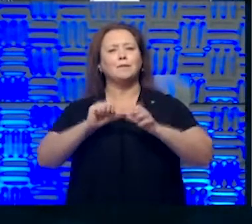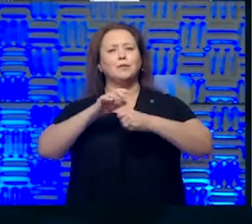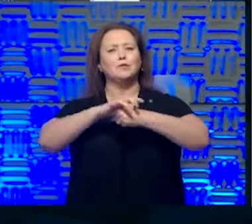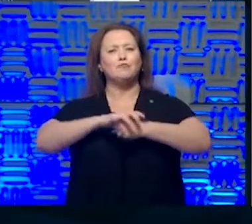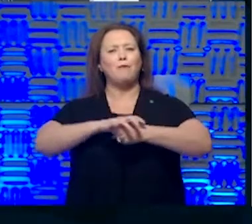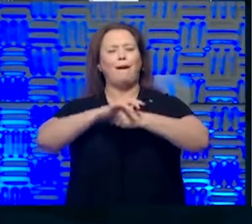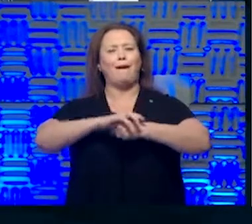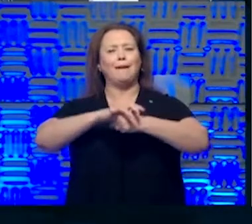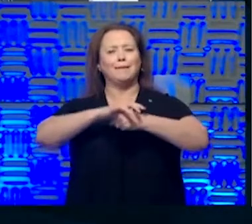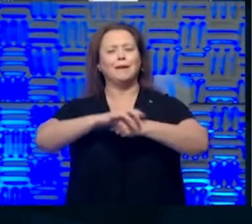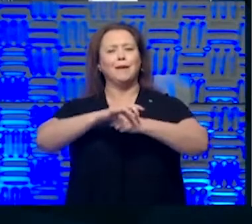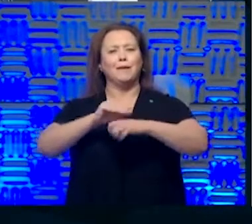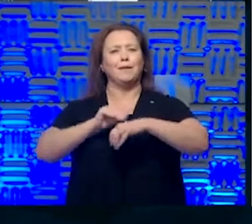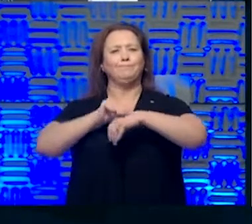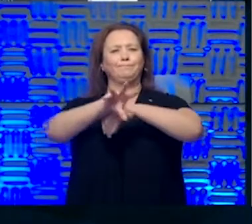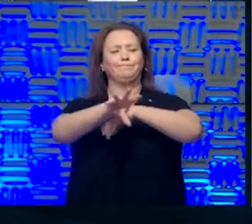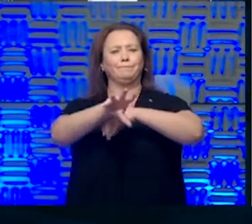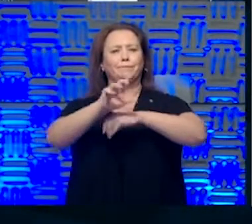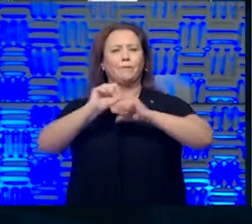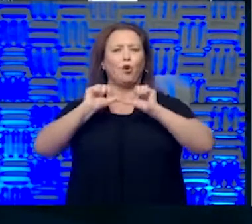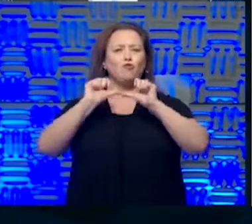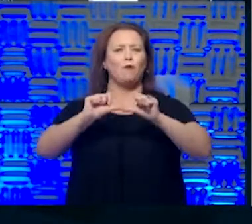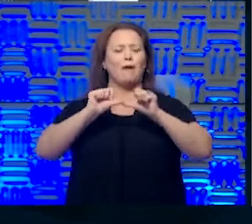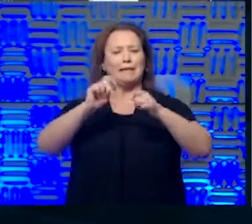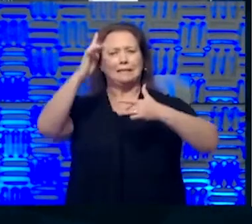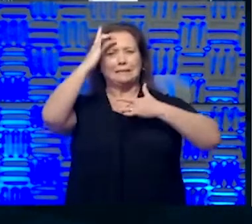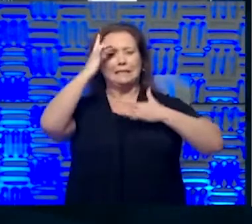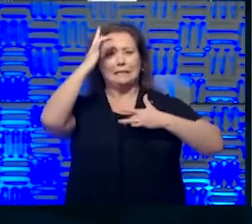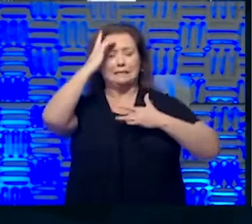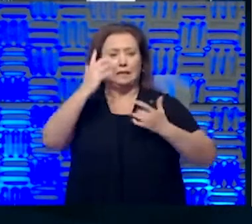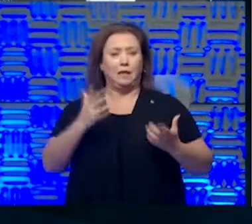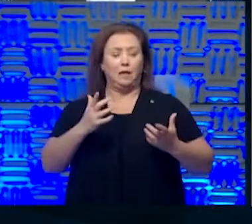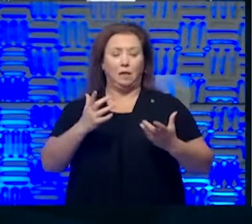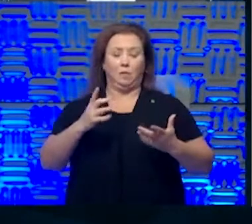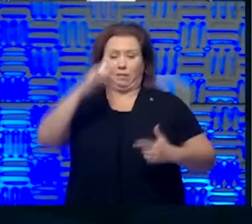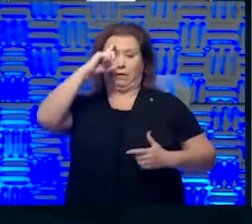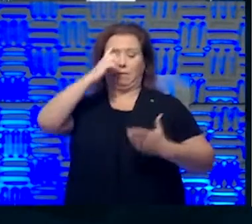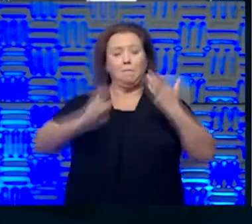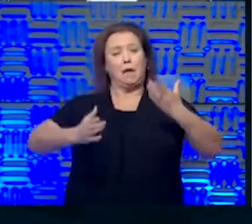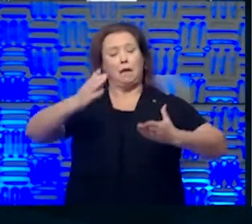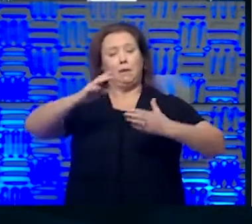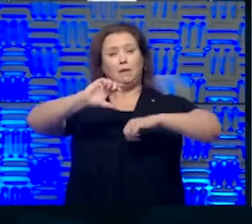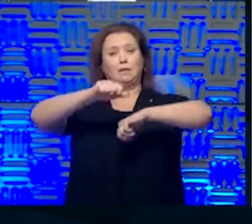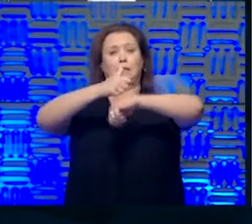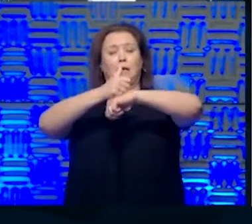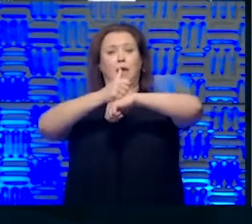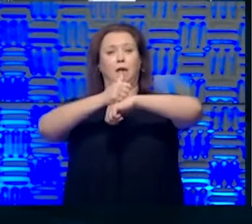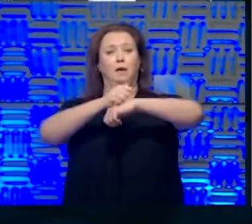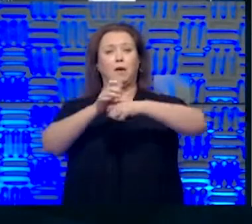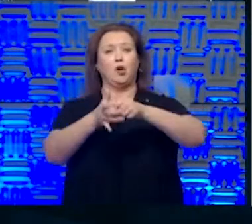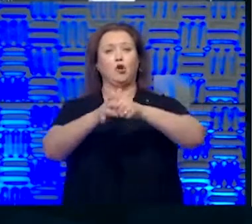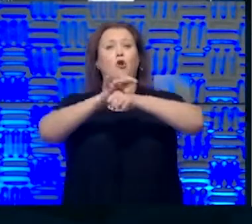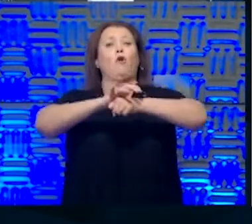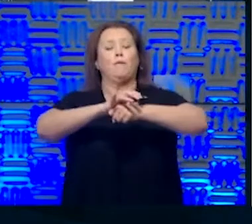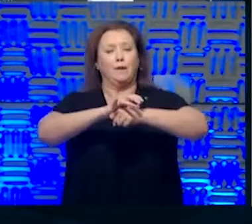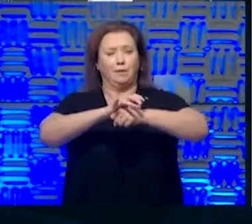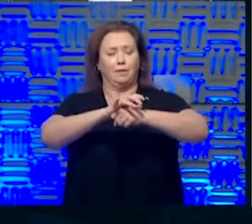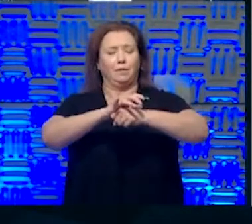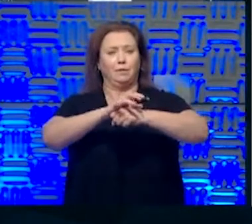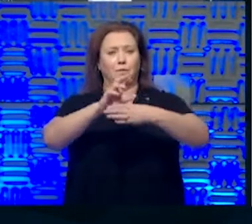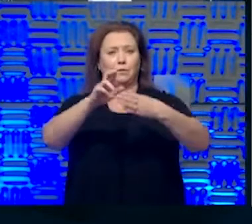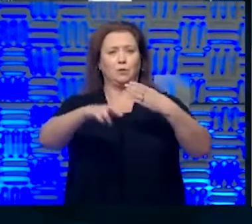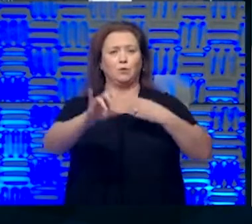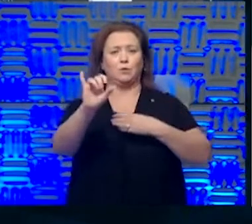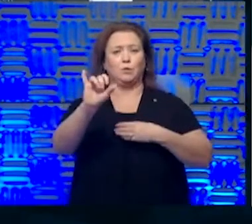for things like chronic diseases, and we even wonder if it sets you up for things like worse COVID-related outcomes. So